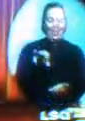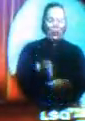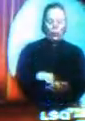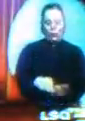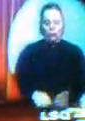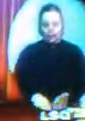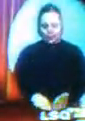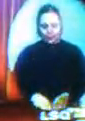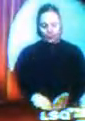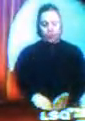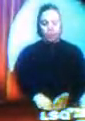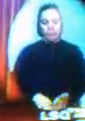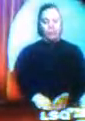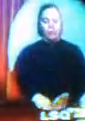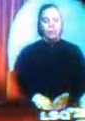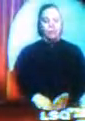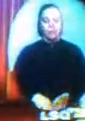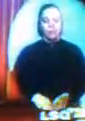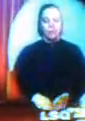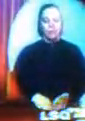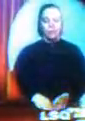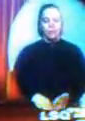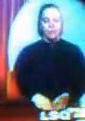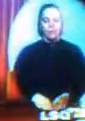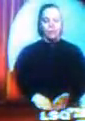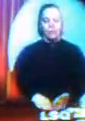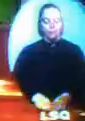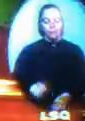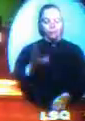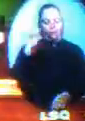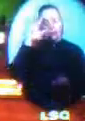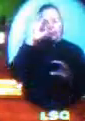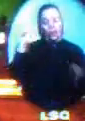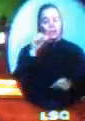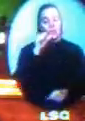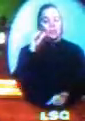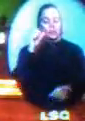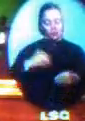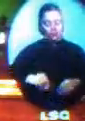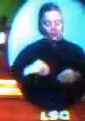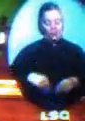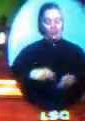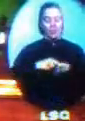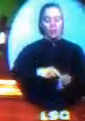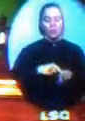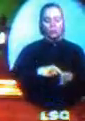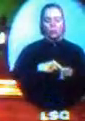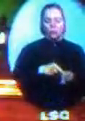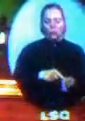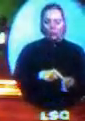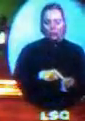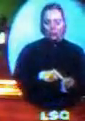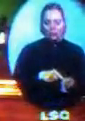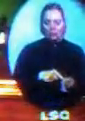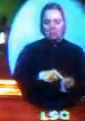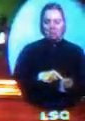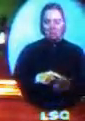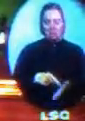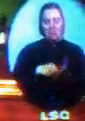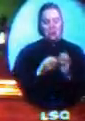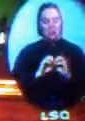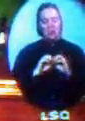Honourable Member for Malpeque. Speaker, yesterday the Minister of Agriculture demonstrated his word is meaningless when it comes to